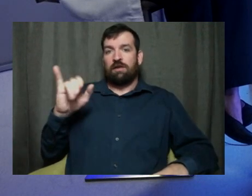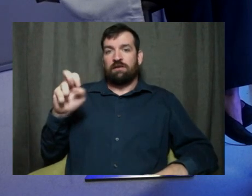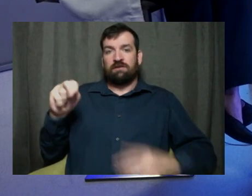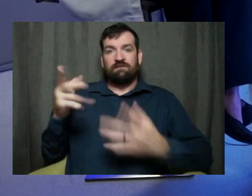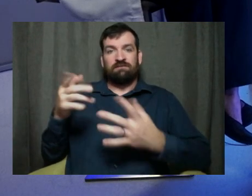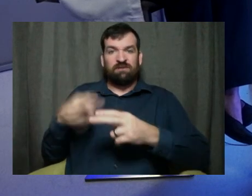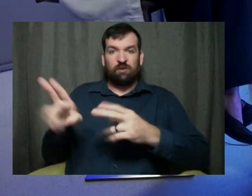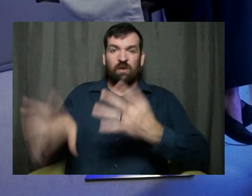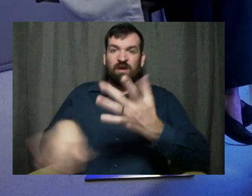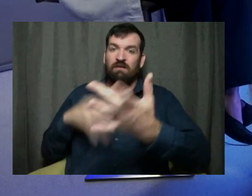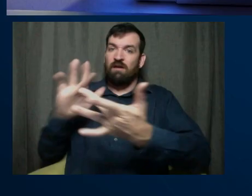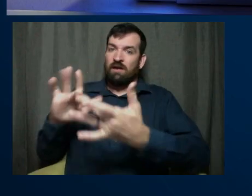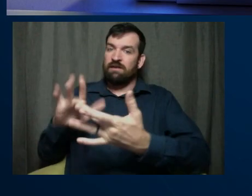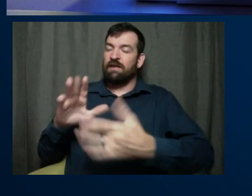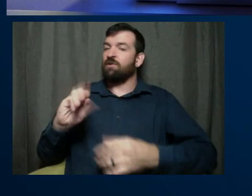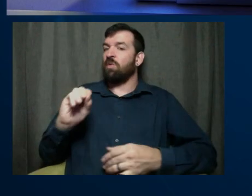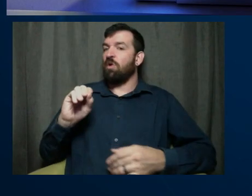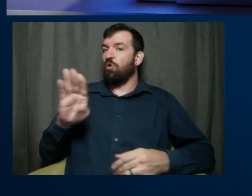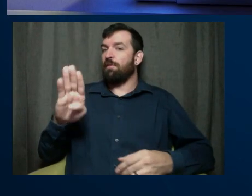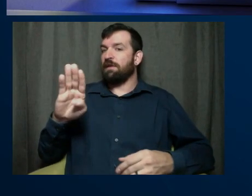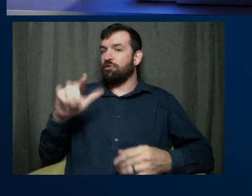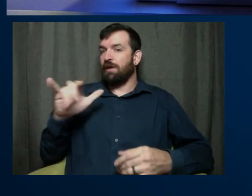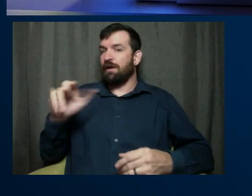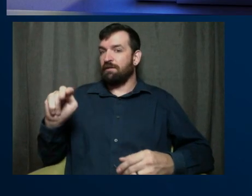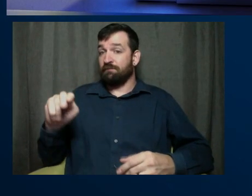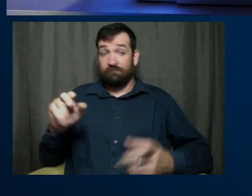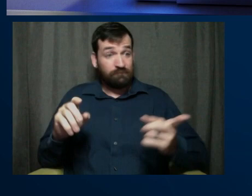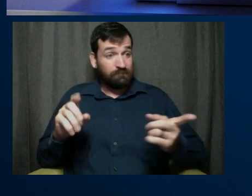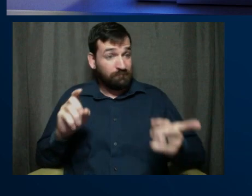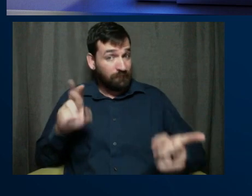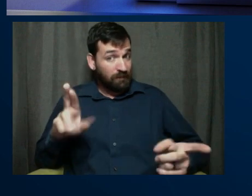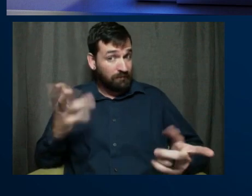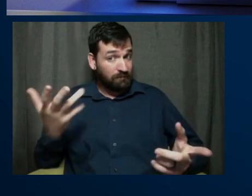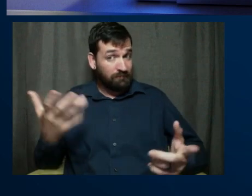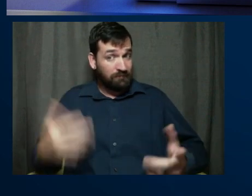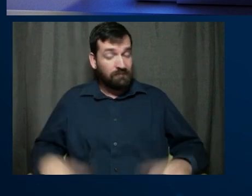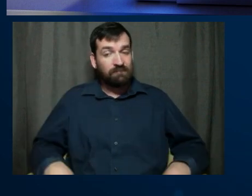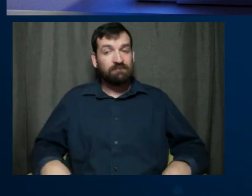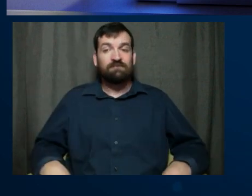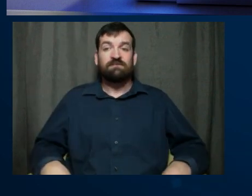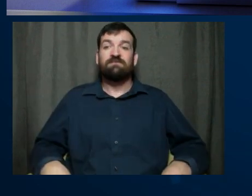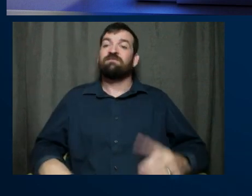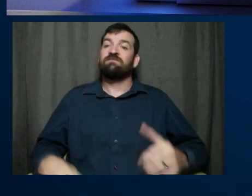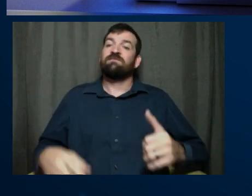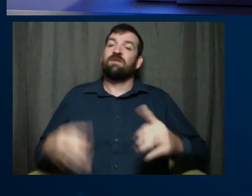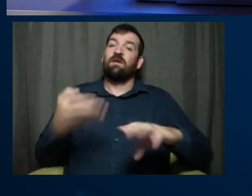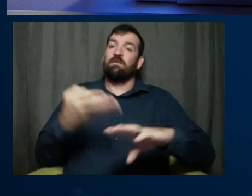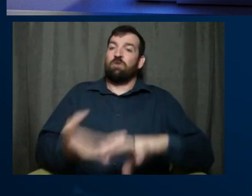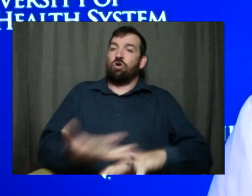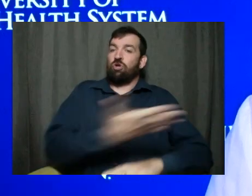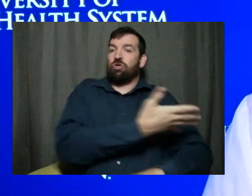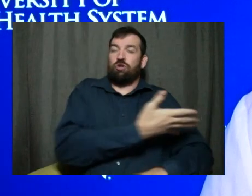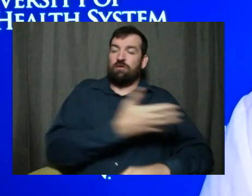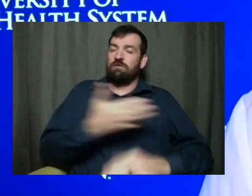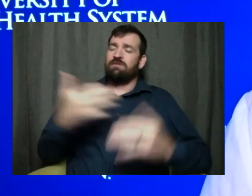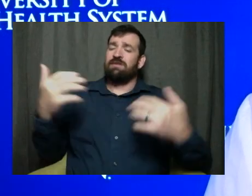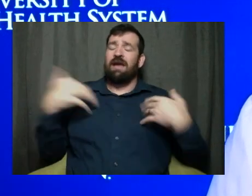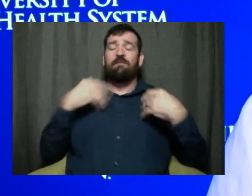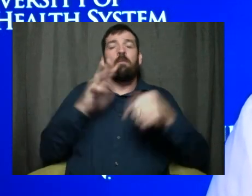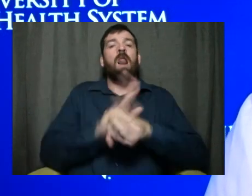OB. All right. Yeah, Dr. Doc, Hawkinson. anything to add? I would start before that. We have an abundance of